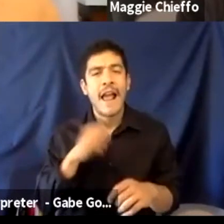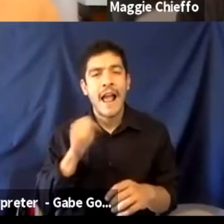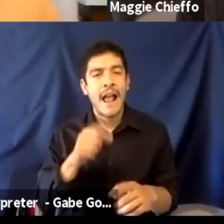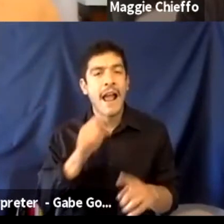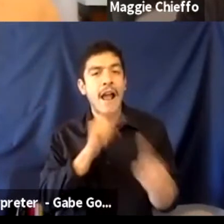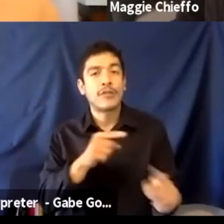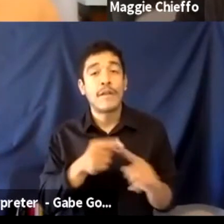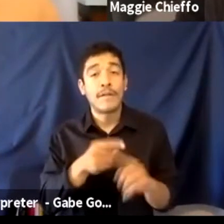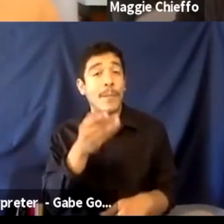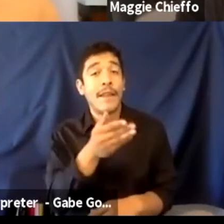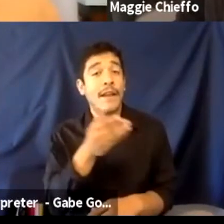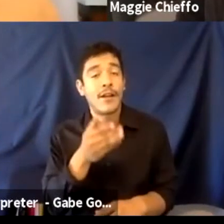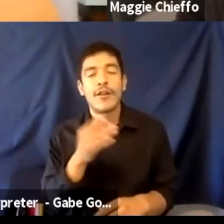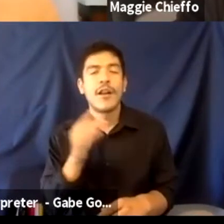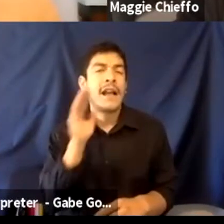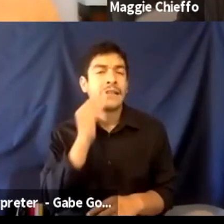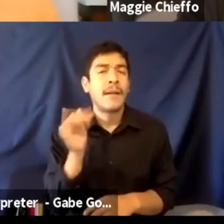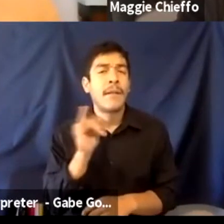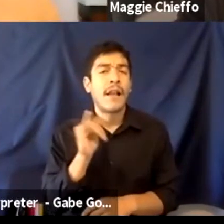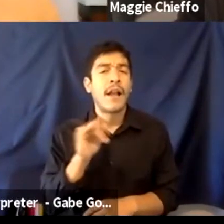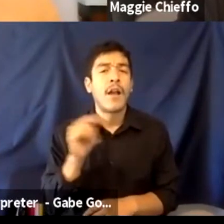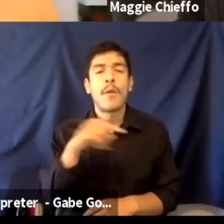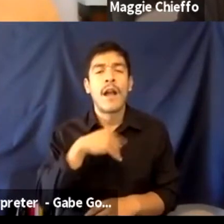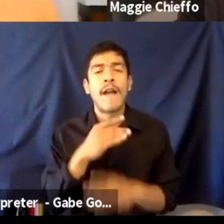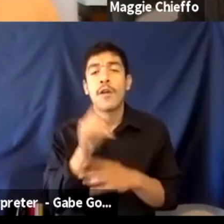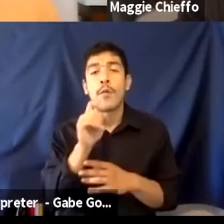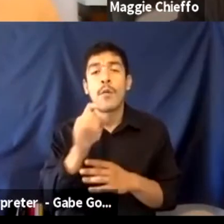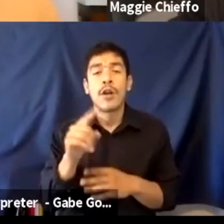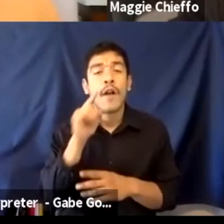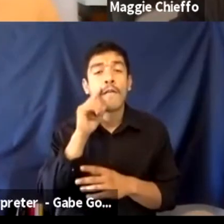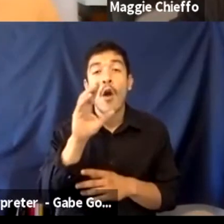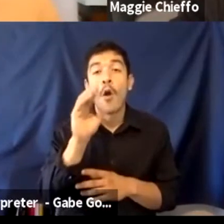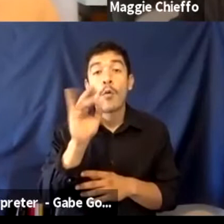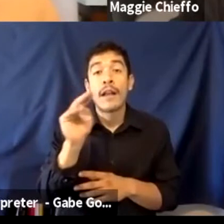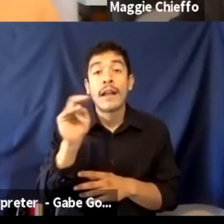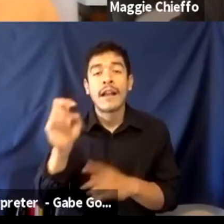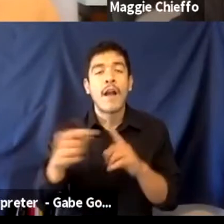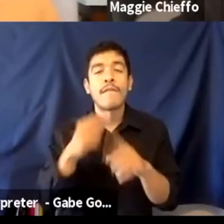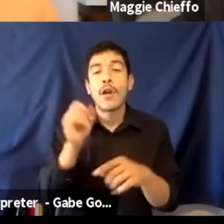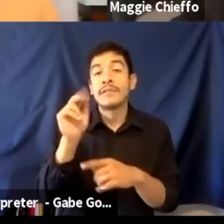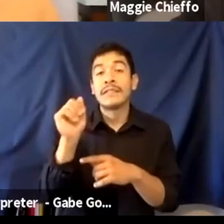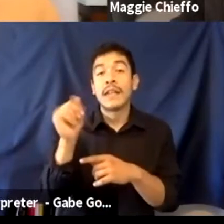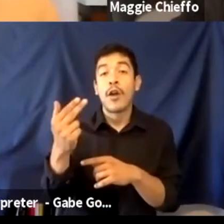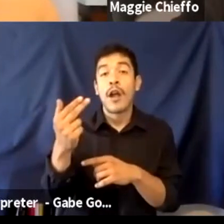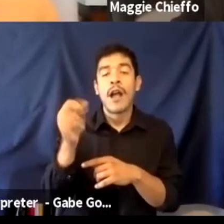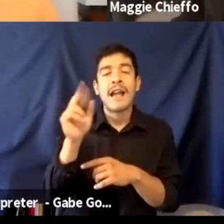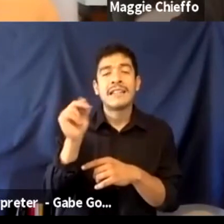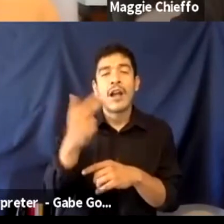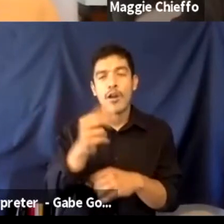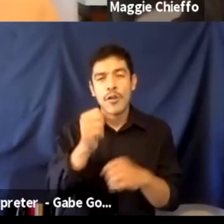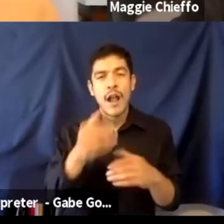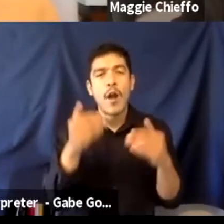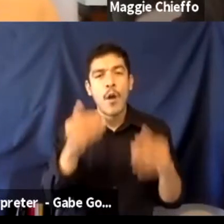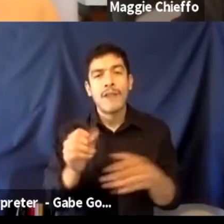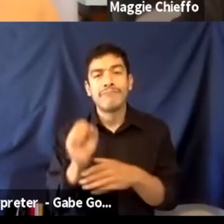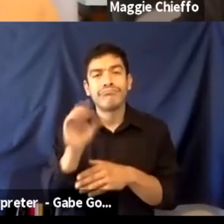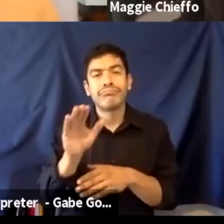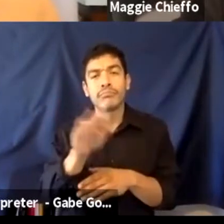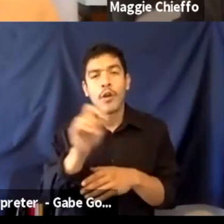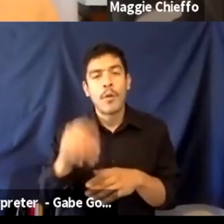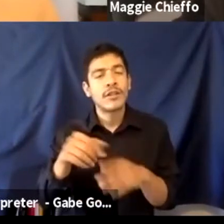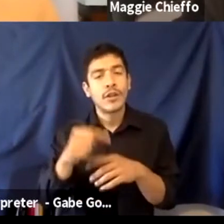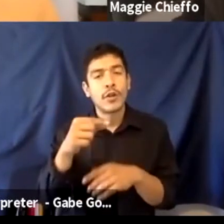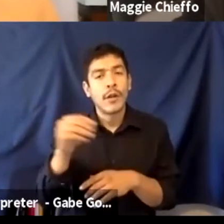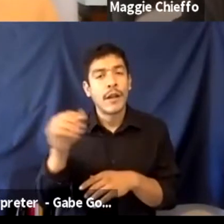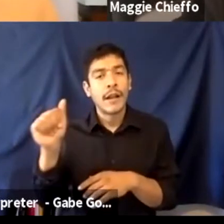from there. Looks like we have a question for Corinne from Sarah. Sarah, if you could just go ahead and throw that question in the